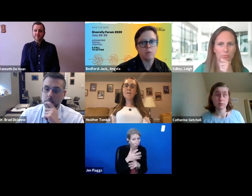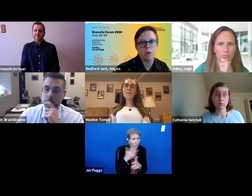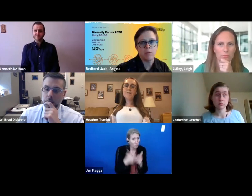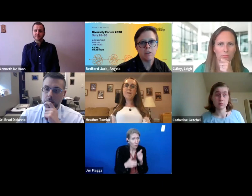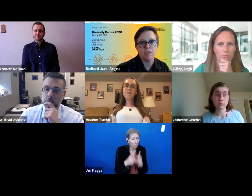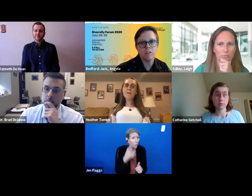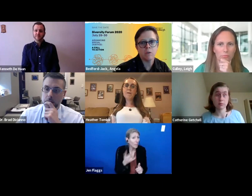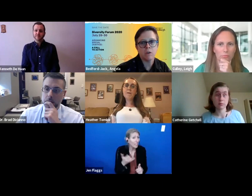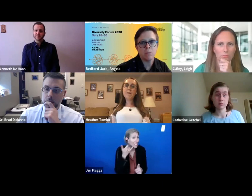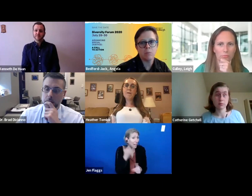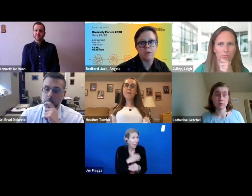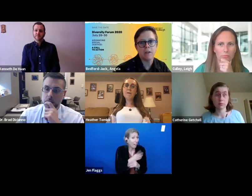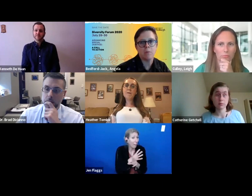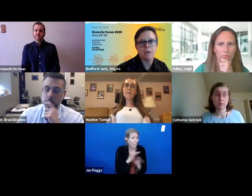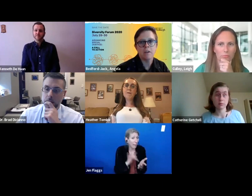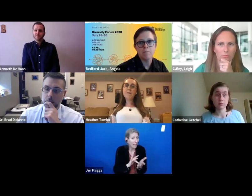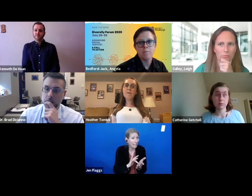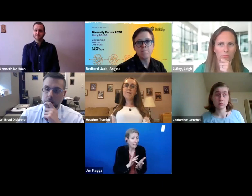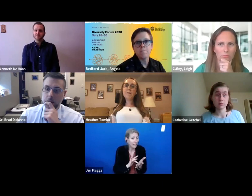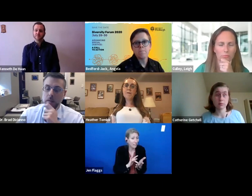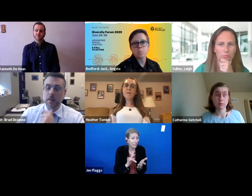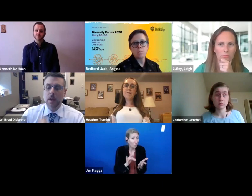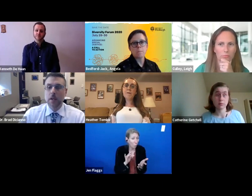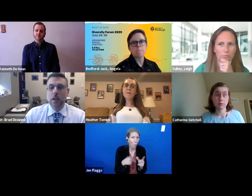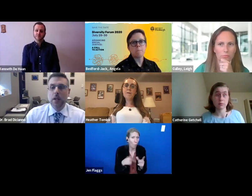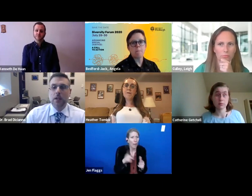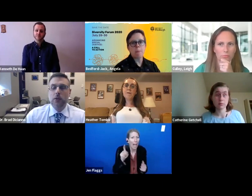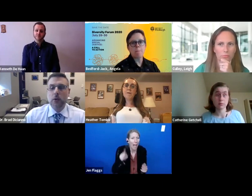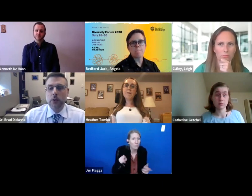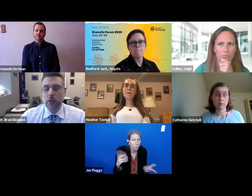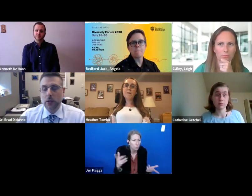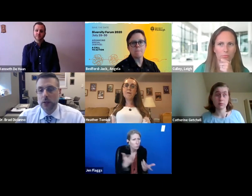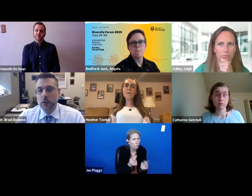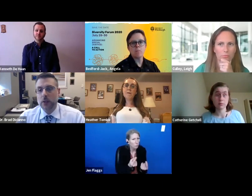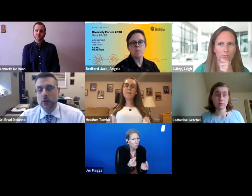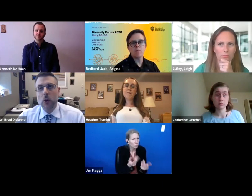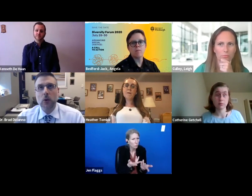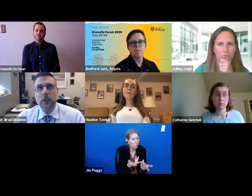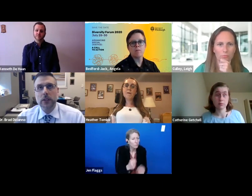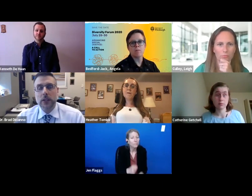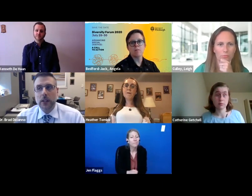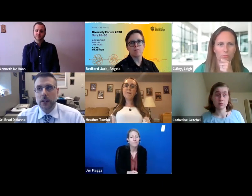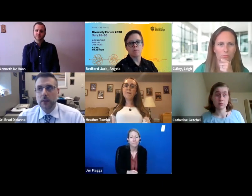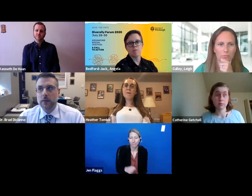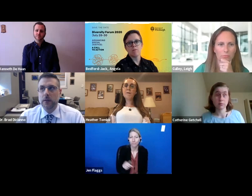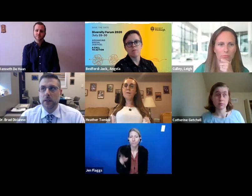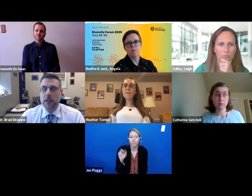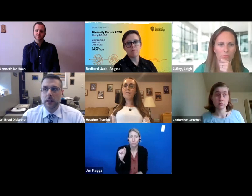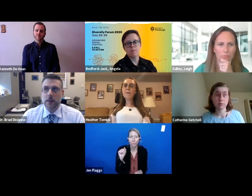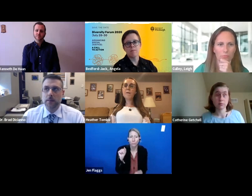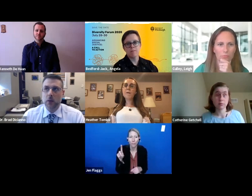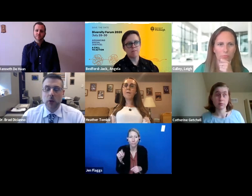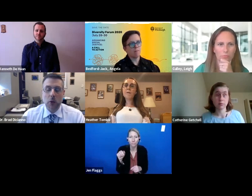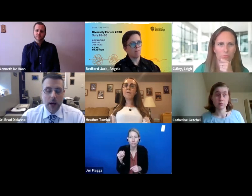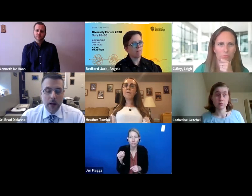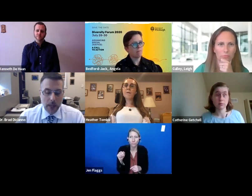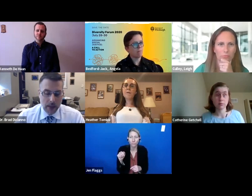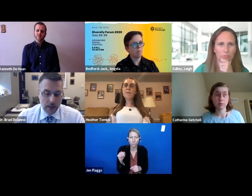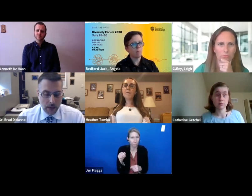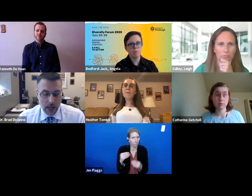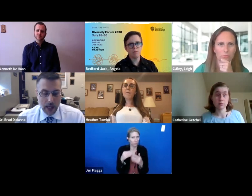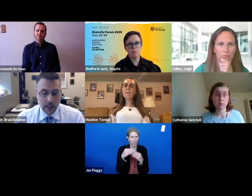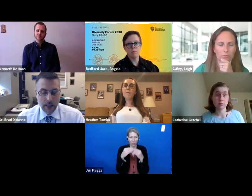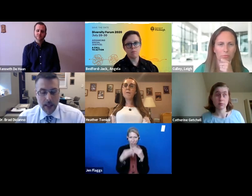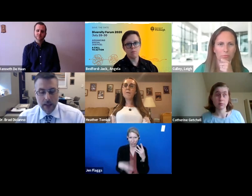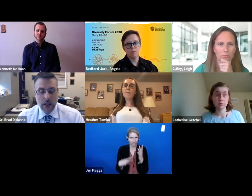certain disabled populations during the pandemic? Sure. So there's a whole list of